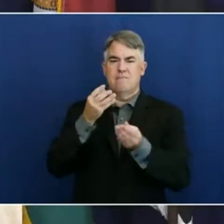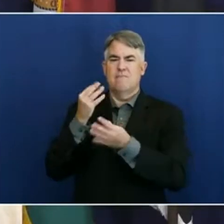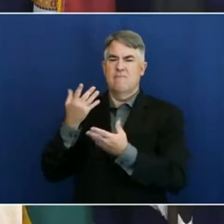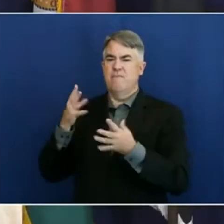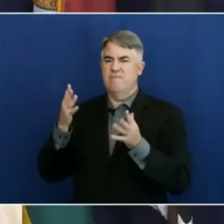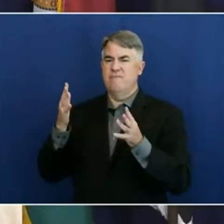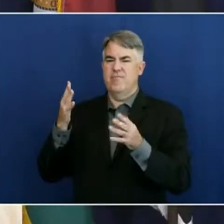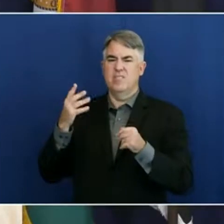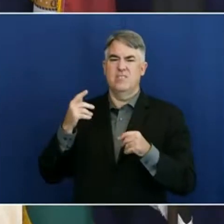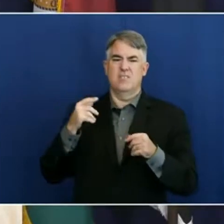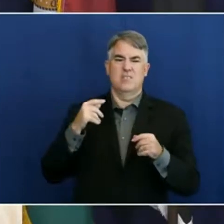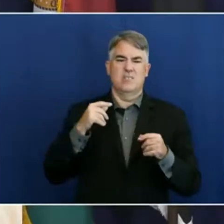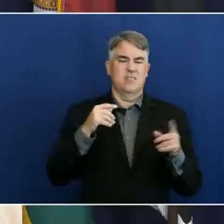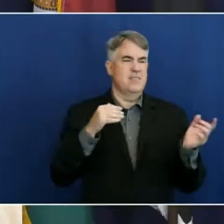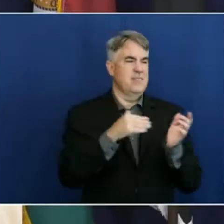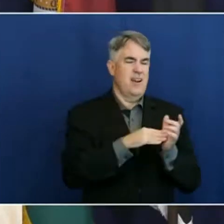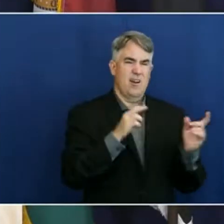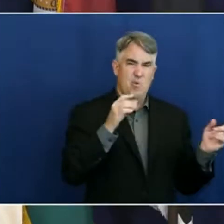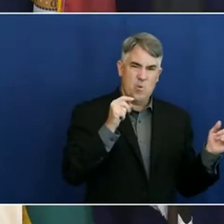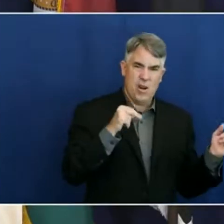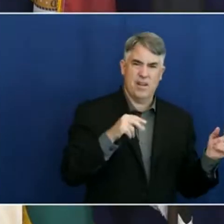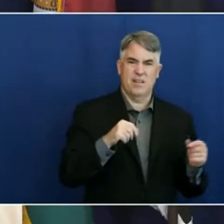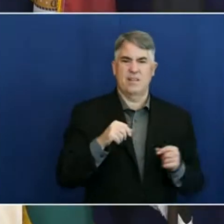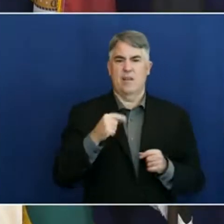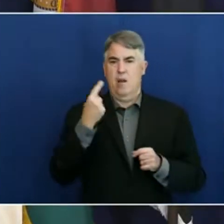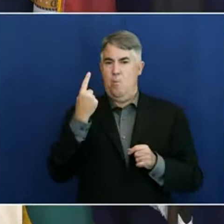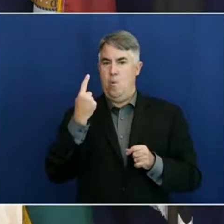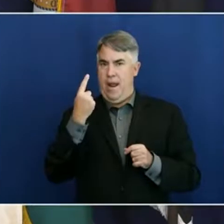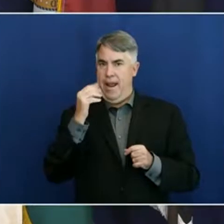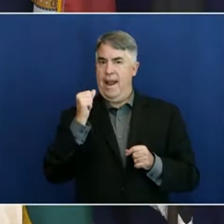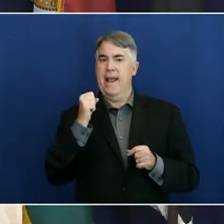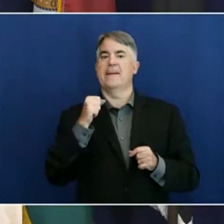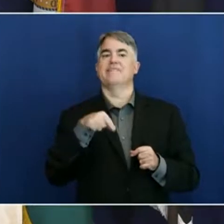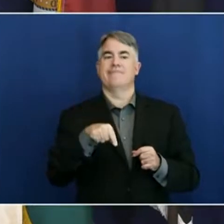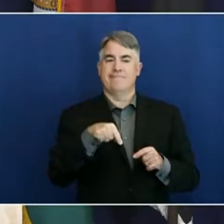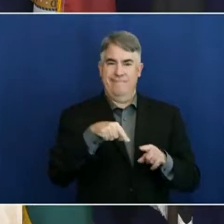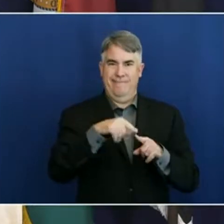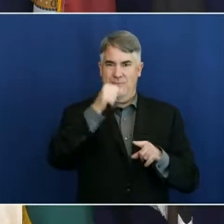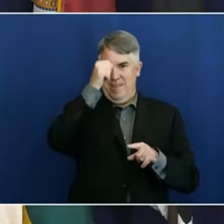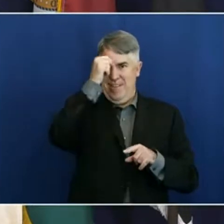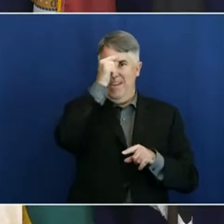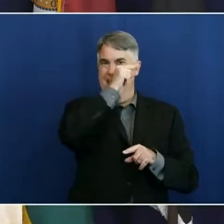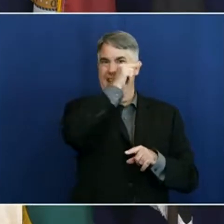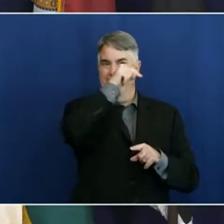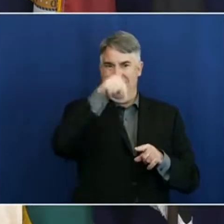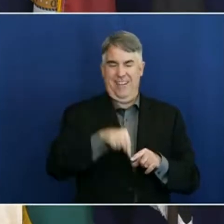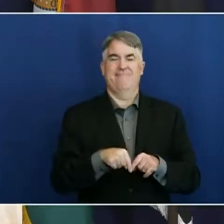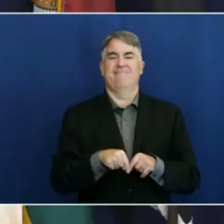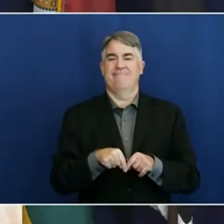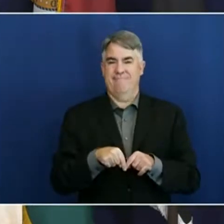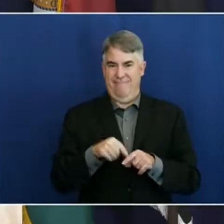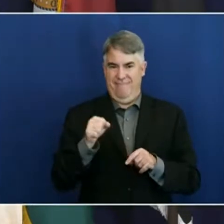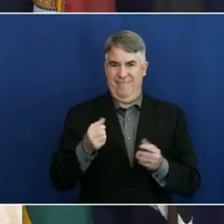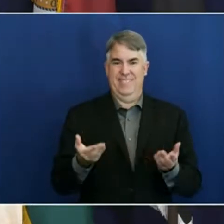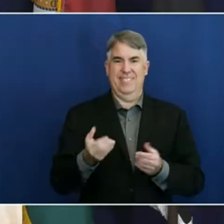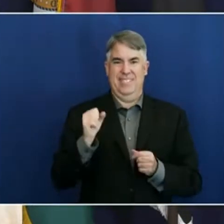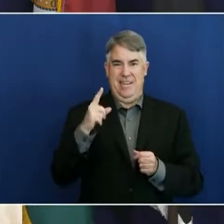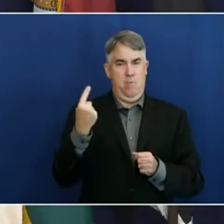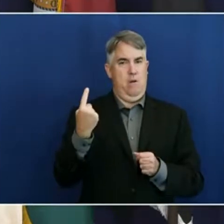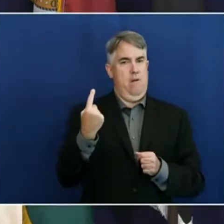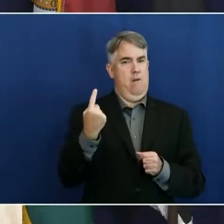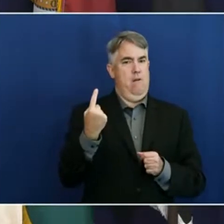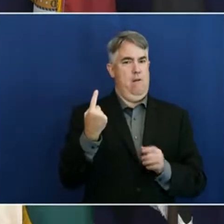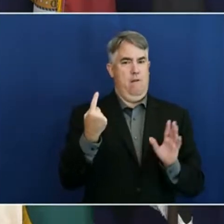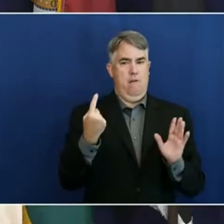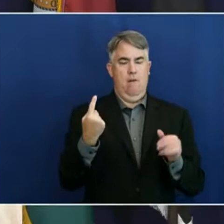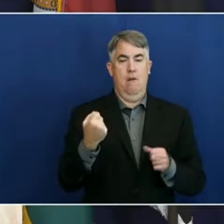had the one case of the B1617, also known as the variant of interest, that was first identified in India. Again, this was